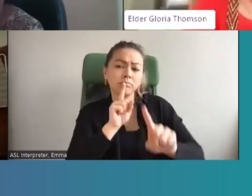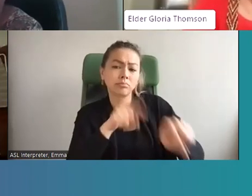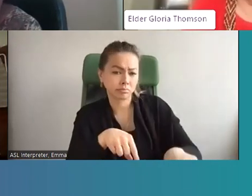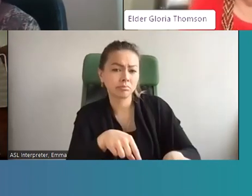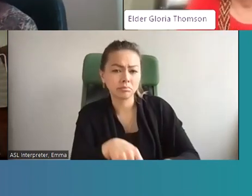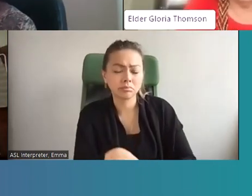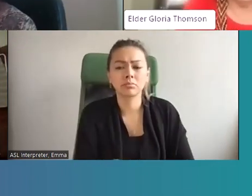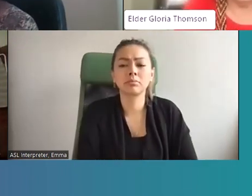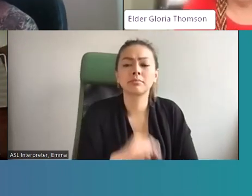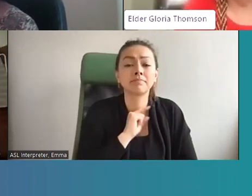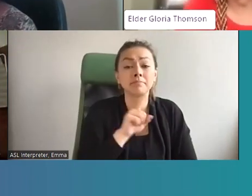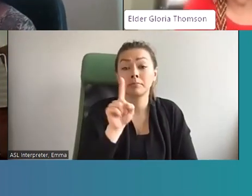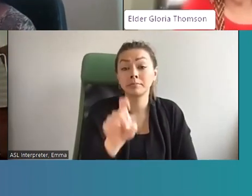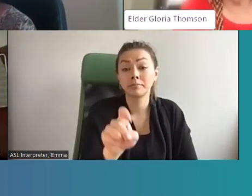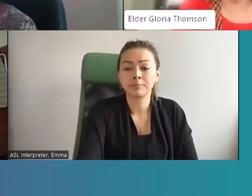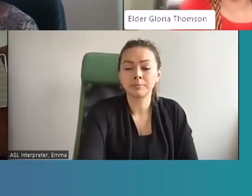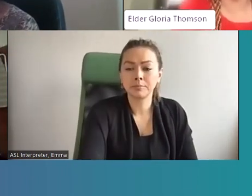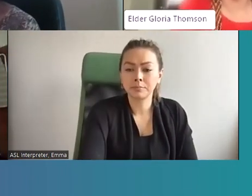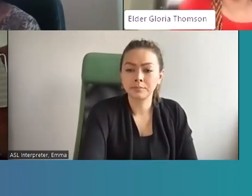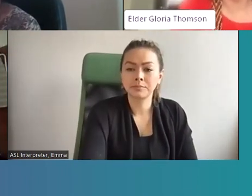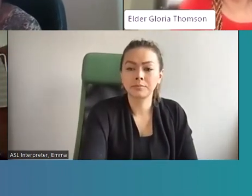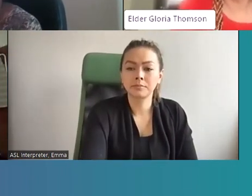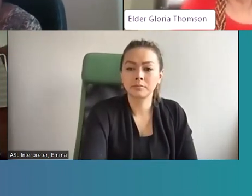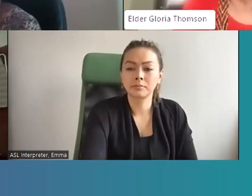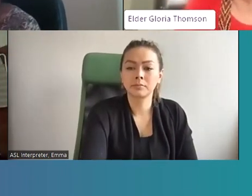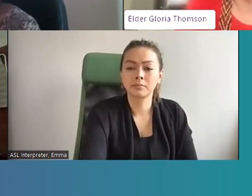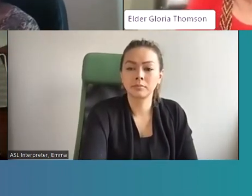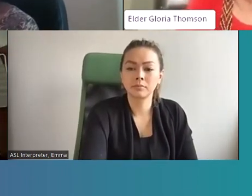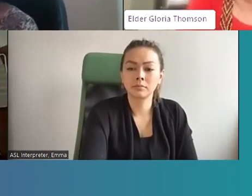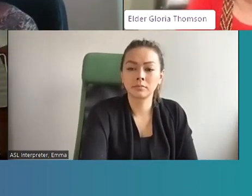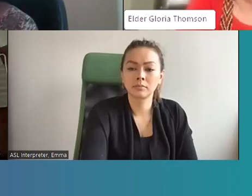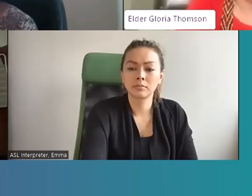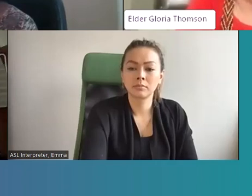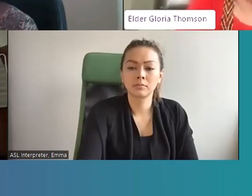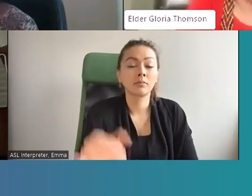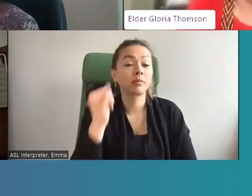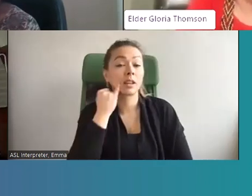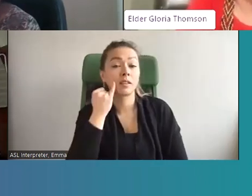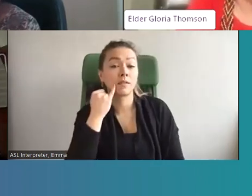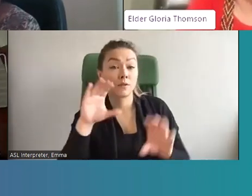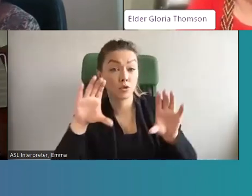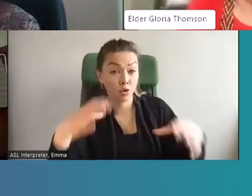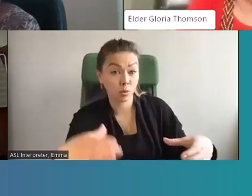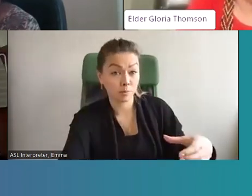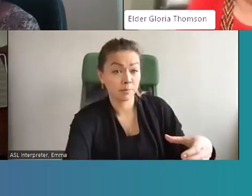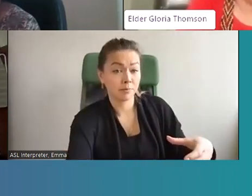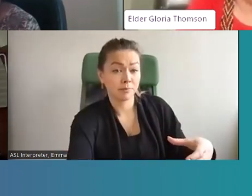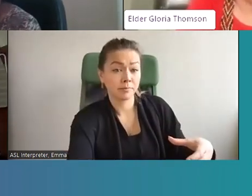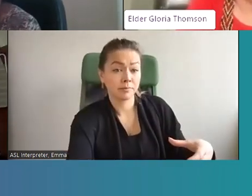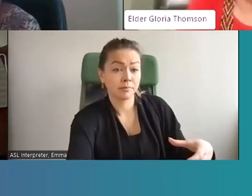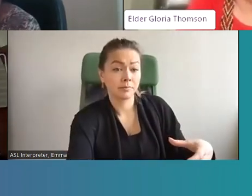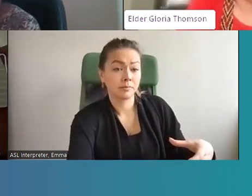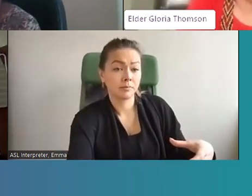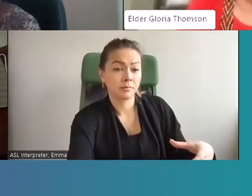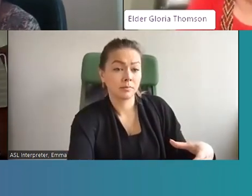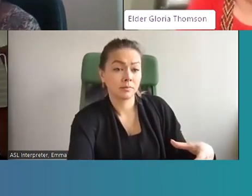question. The question is, if a group wants to include an elder in their work, what is a reasonable